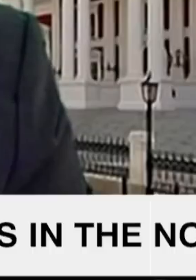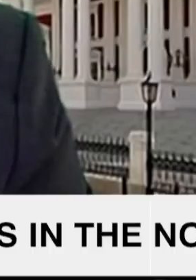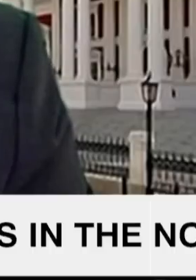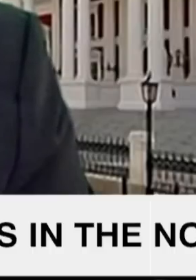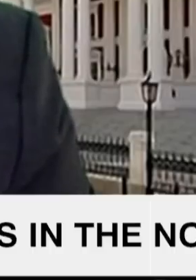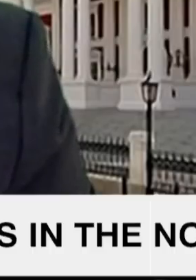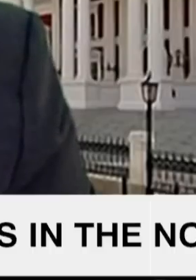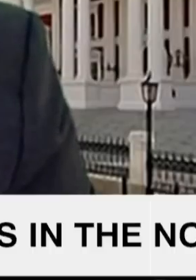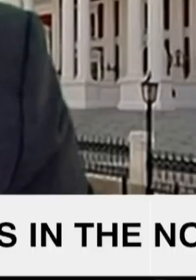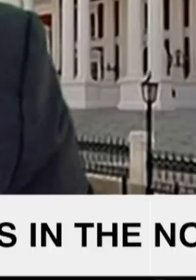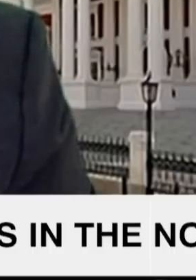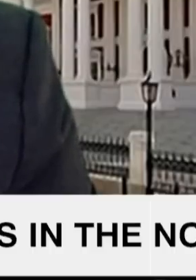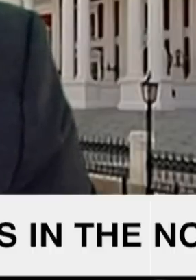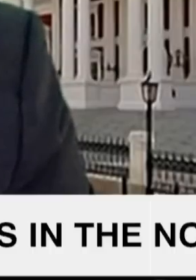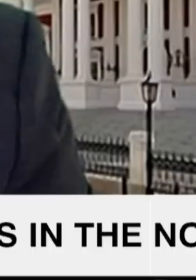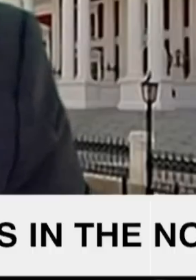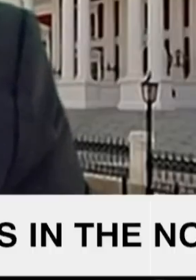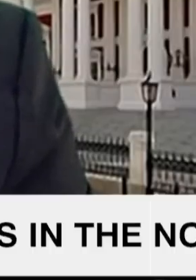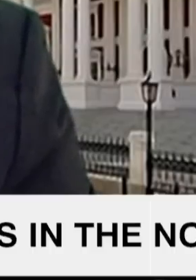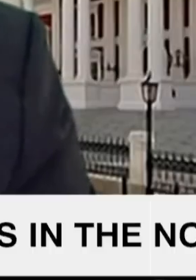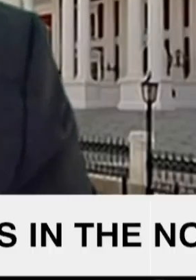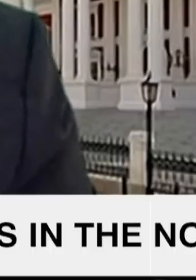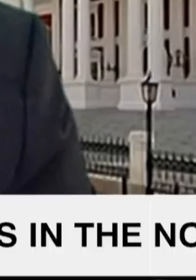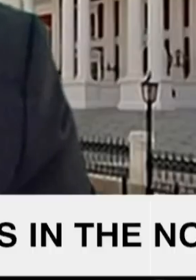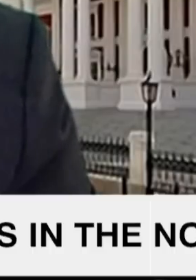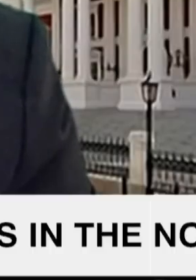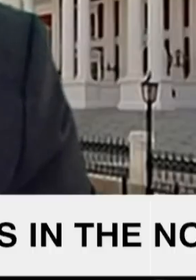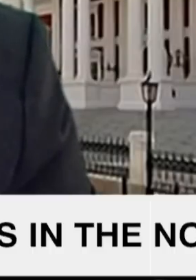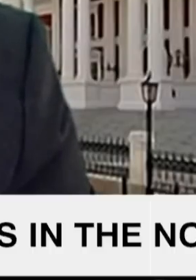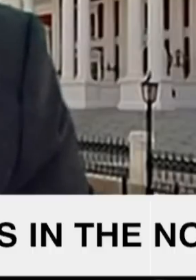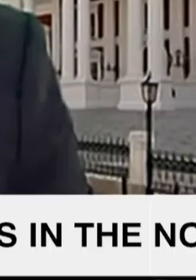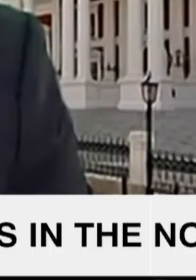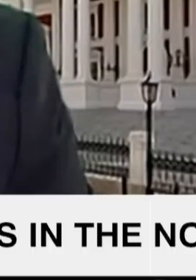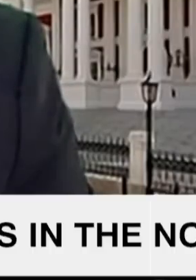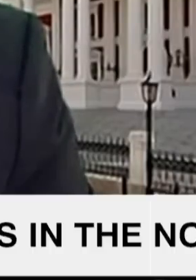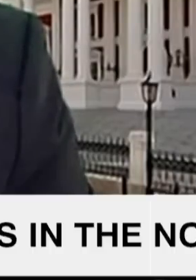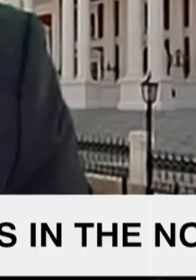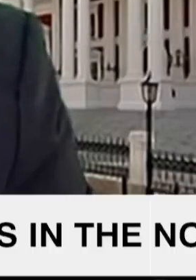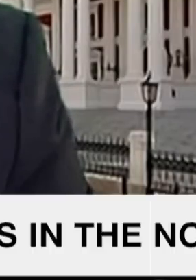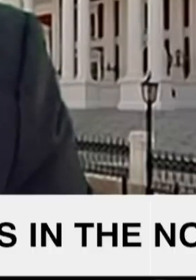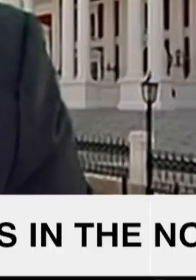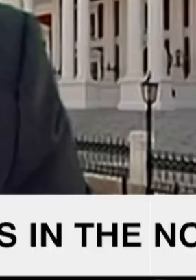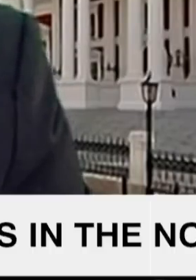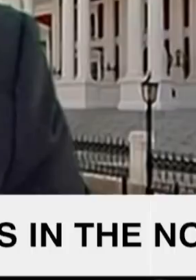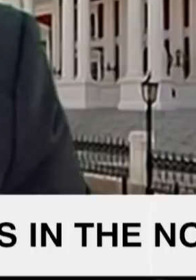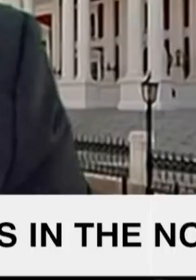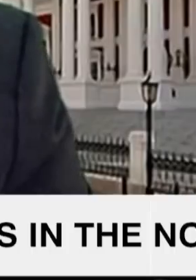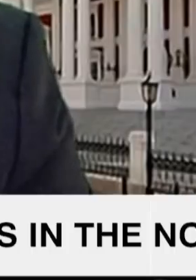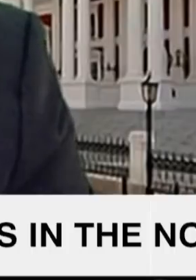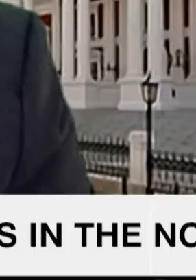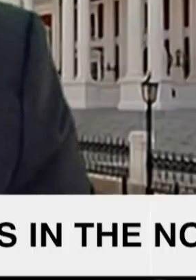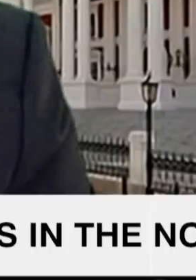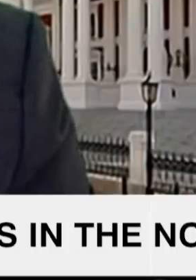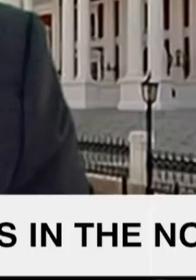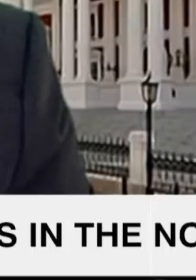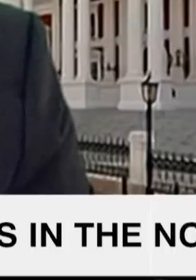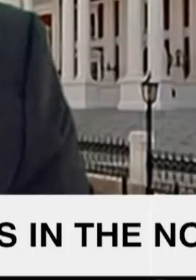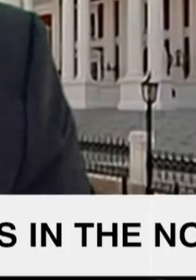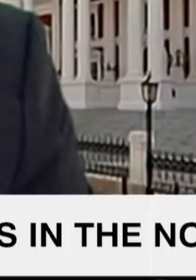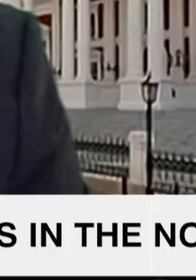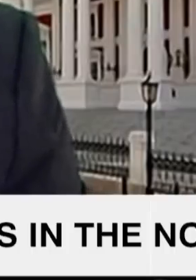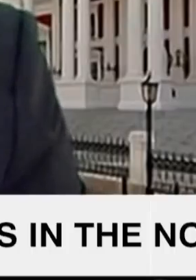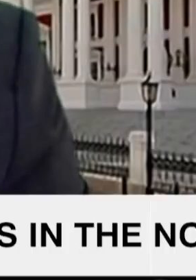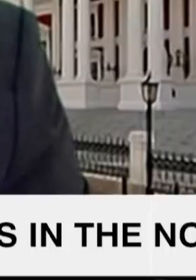Africa. The oversight role that all political parties play on three spheres of government can never be stressed enough. Unlike